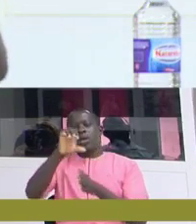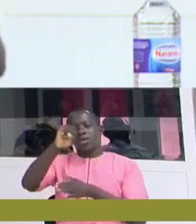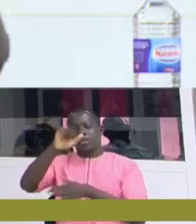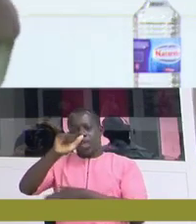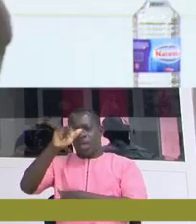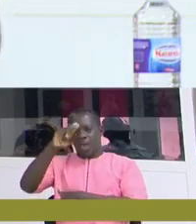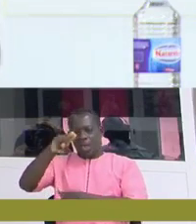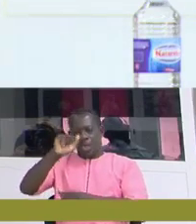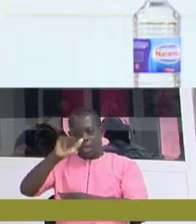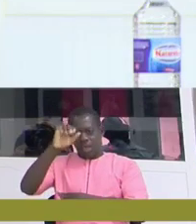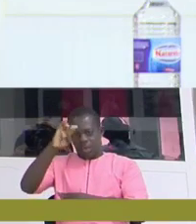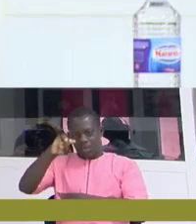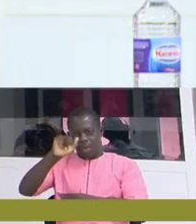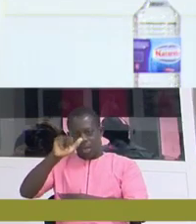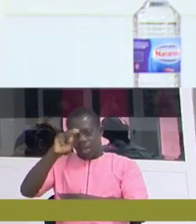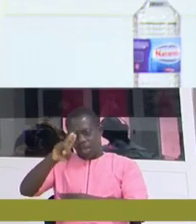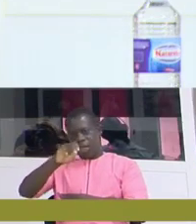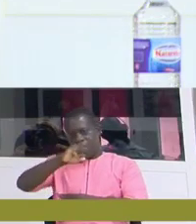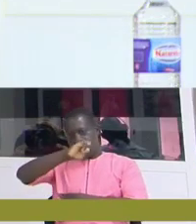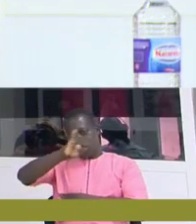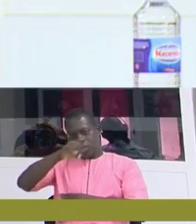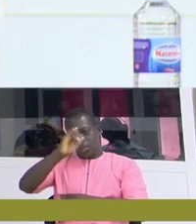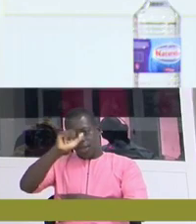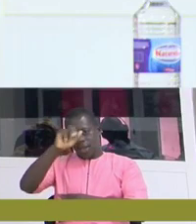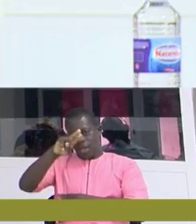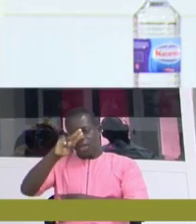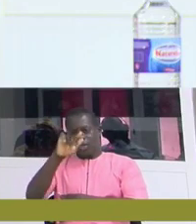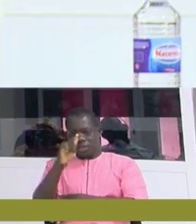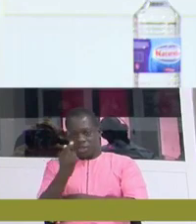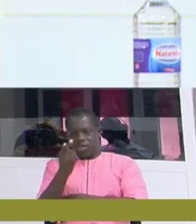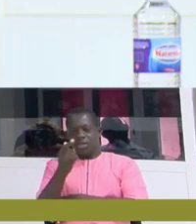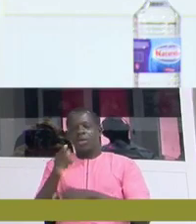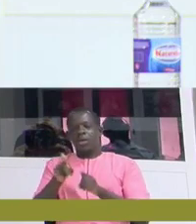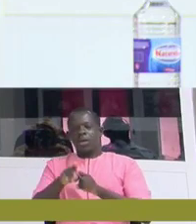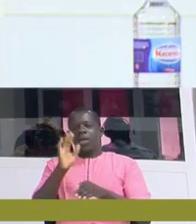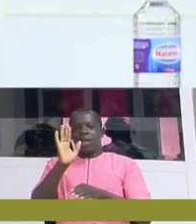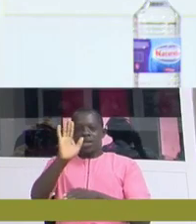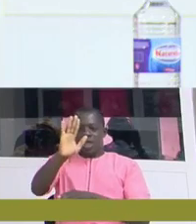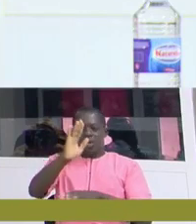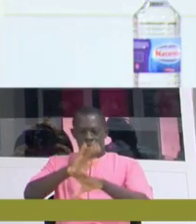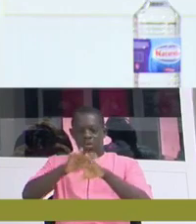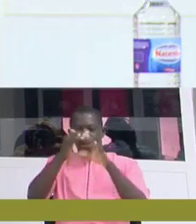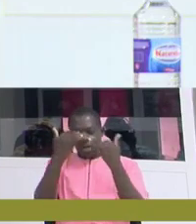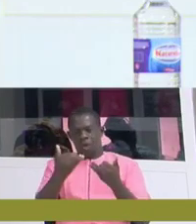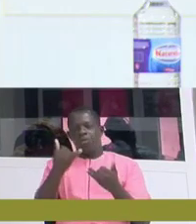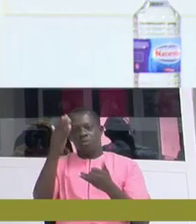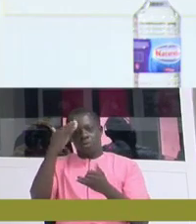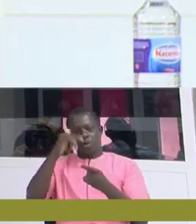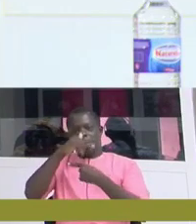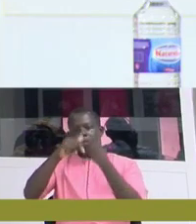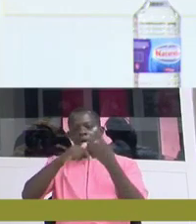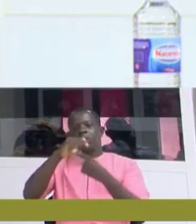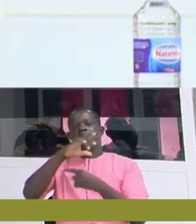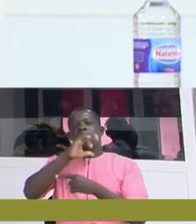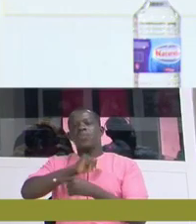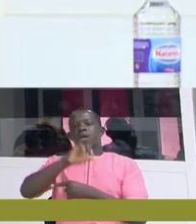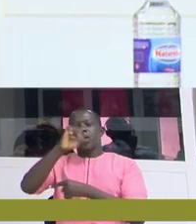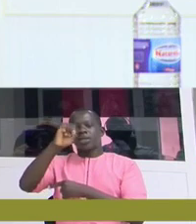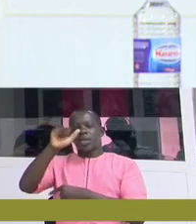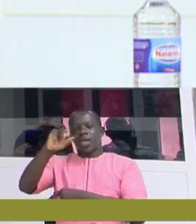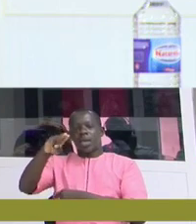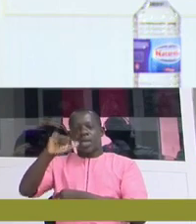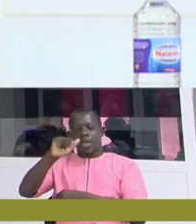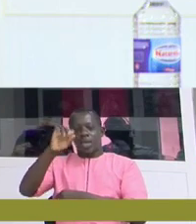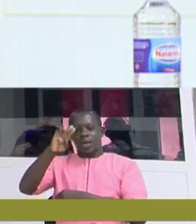kuotada nata long. That time I did not know who Sana manjang was, but later on as things went, I came to know that and he was Sana manjang. Sana manjang, what was